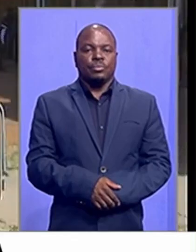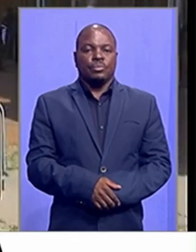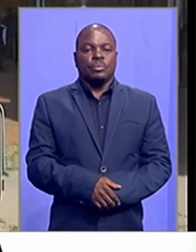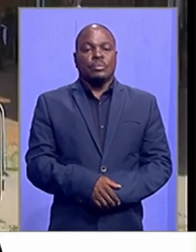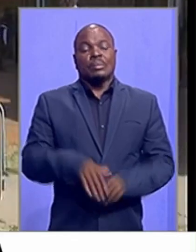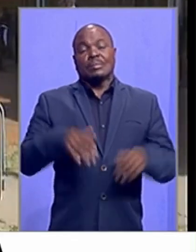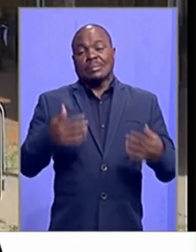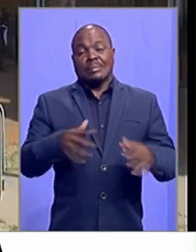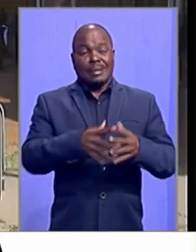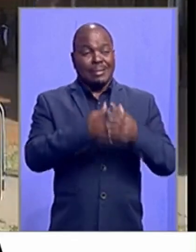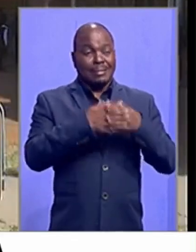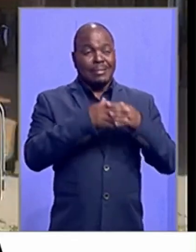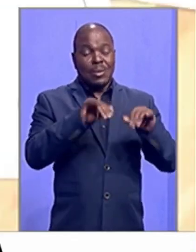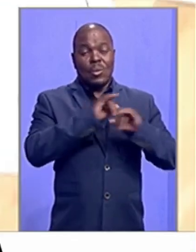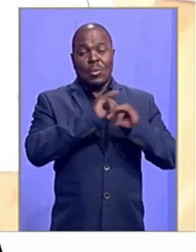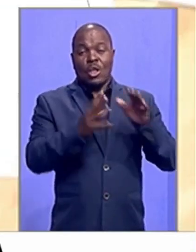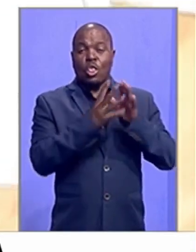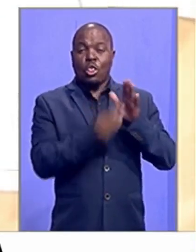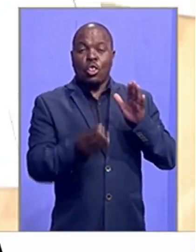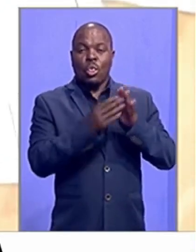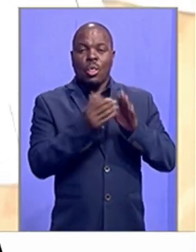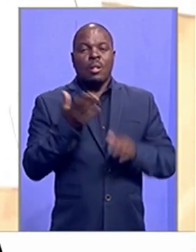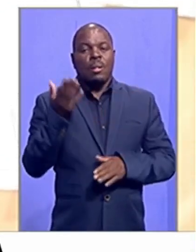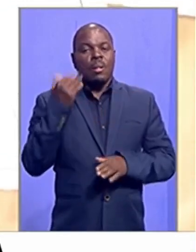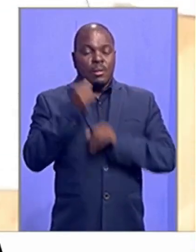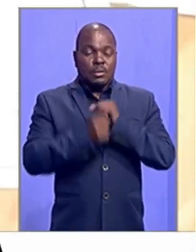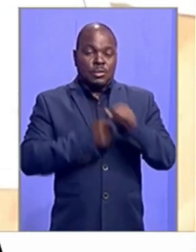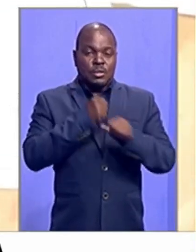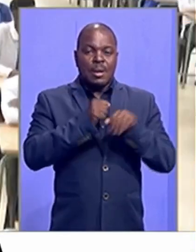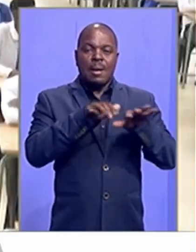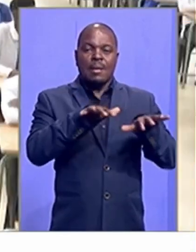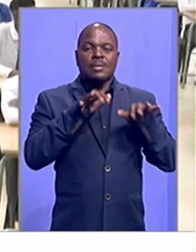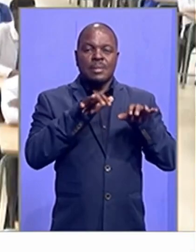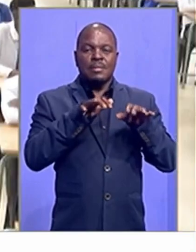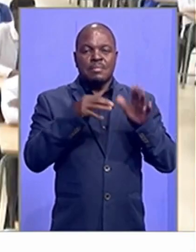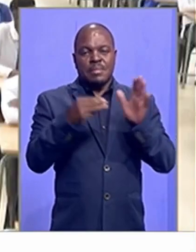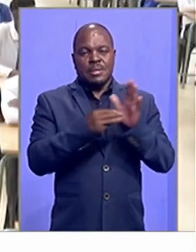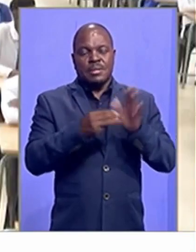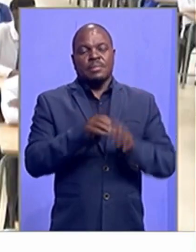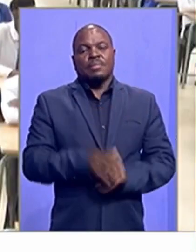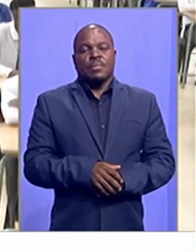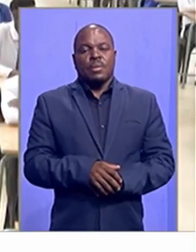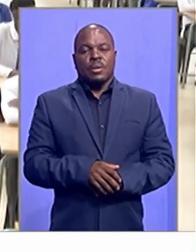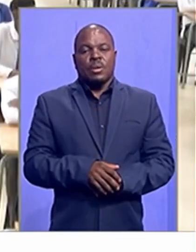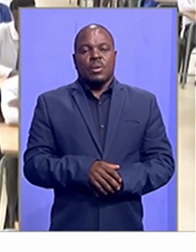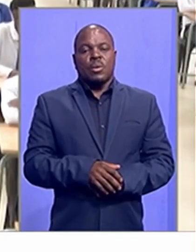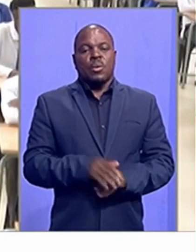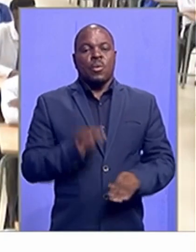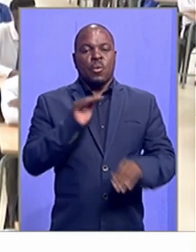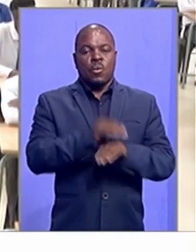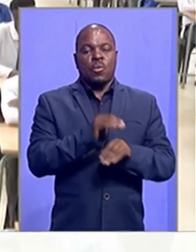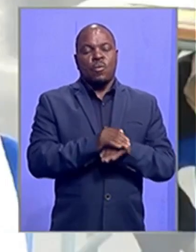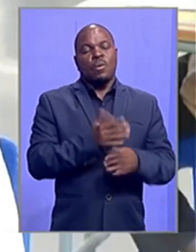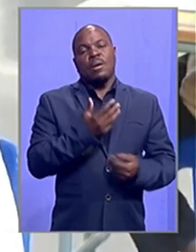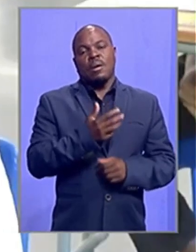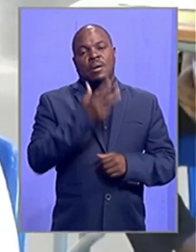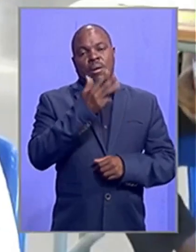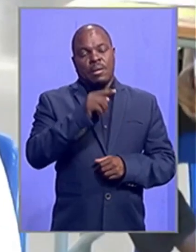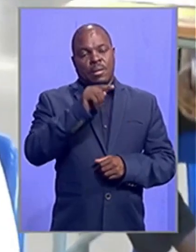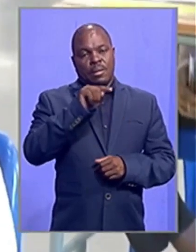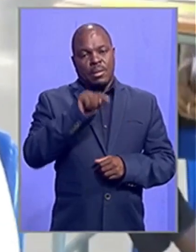go nnile le boferefere jo bo kwa godimo ka nako ya ditlhatlhobo tsa meteriki. Ke barutwana ba feta 9,000 ba ba